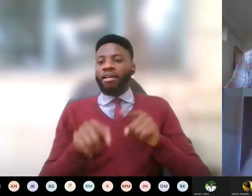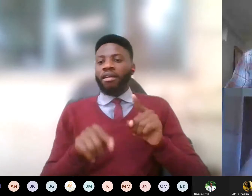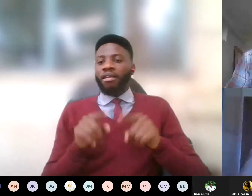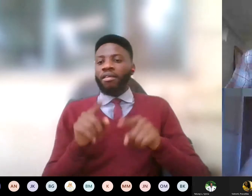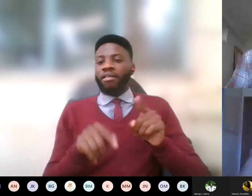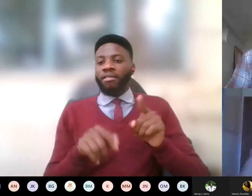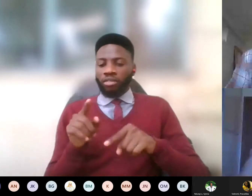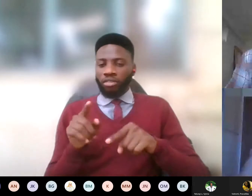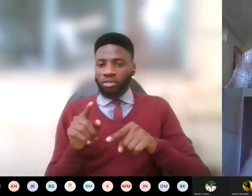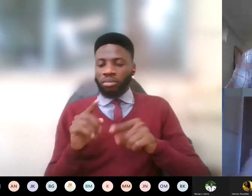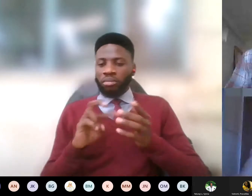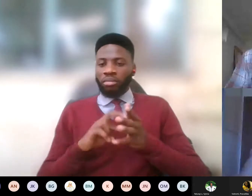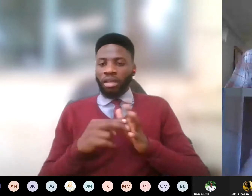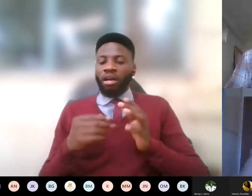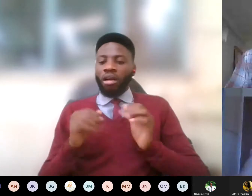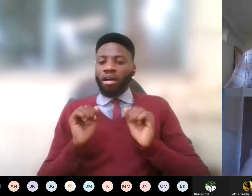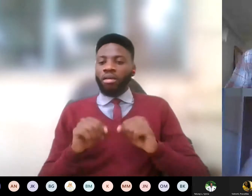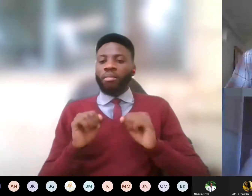gives